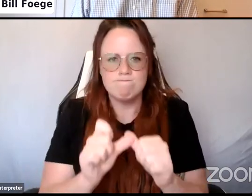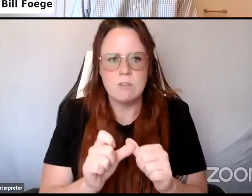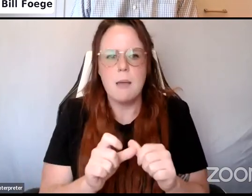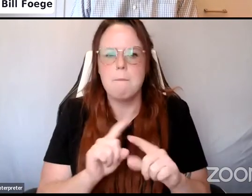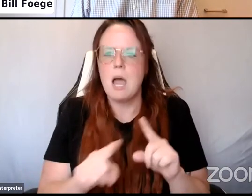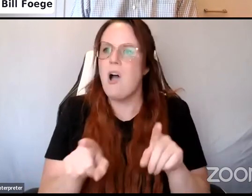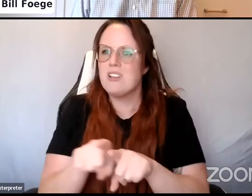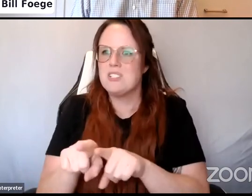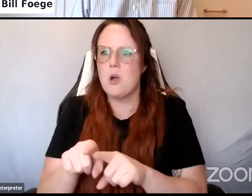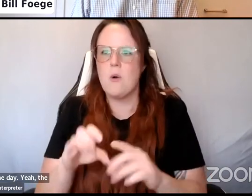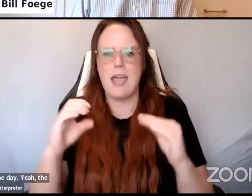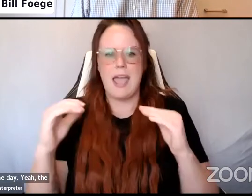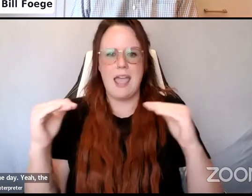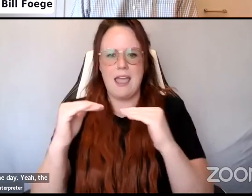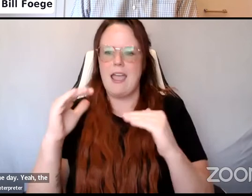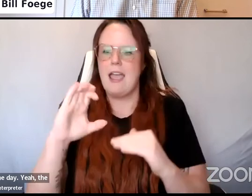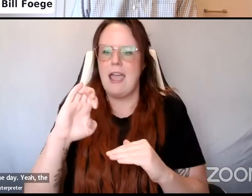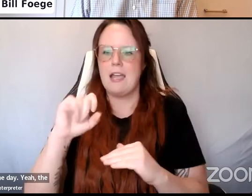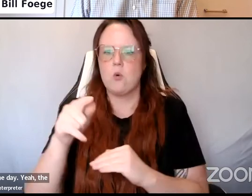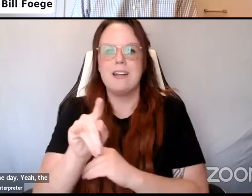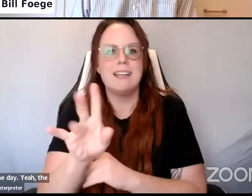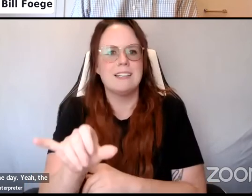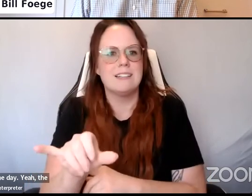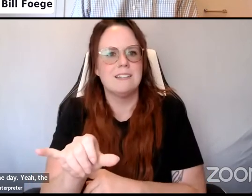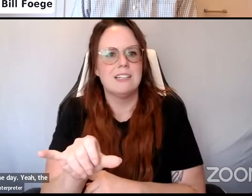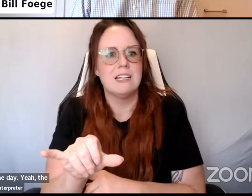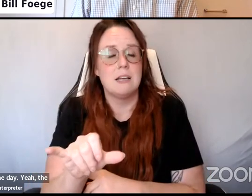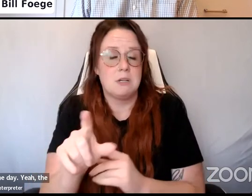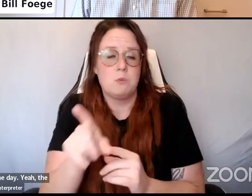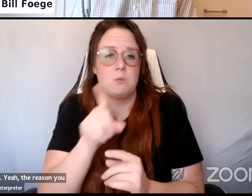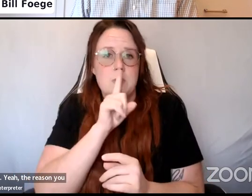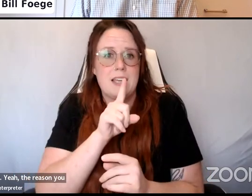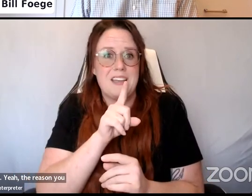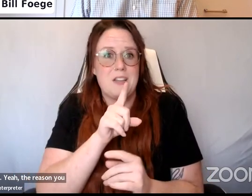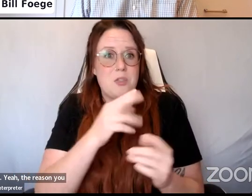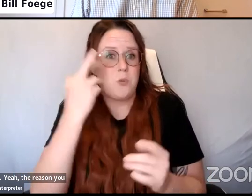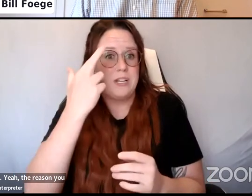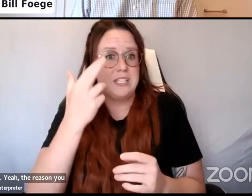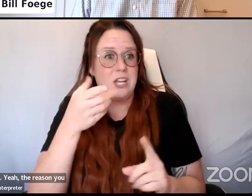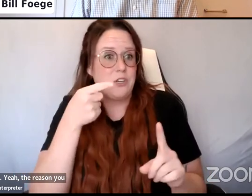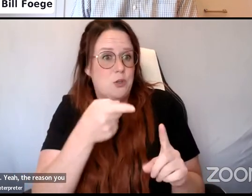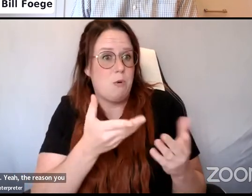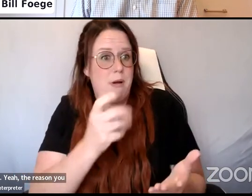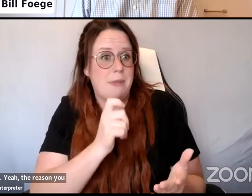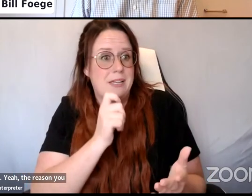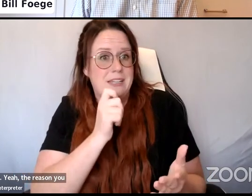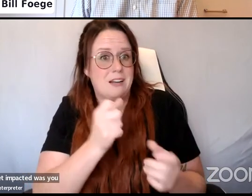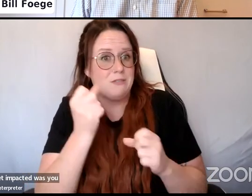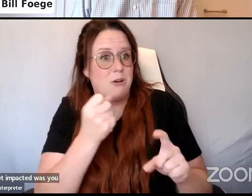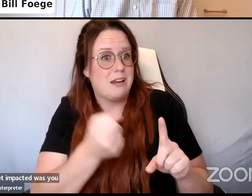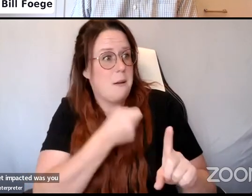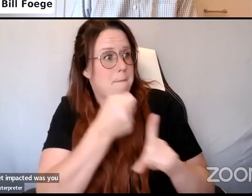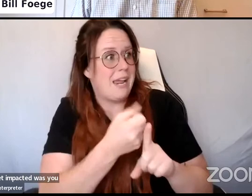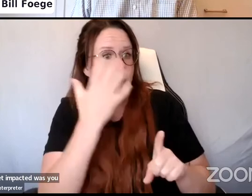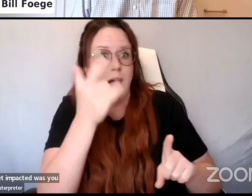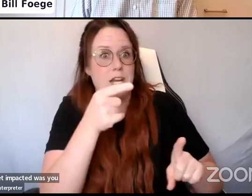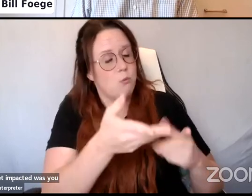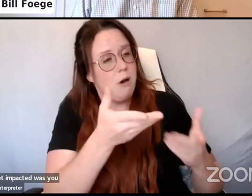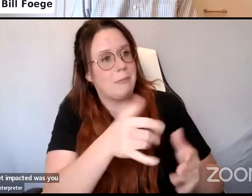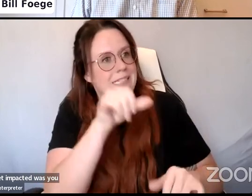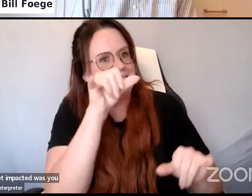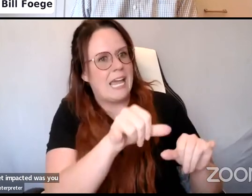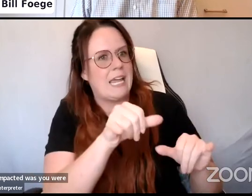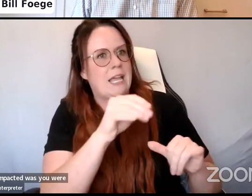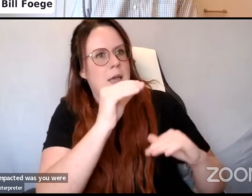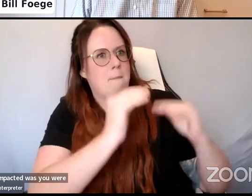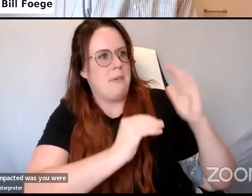you know the reason you probably were less likely to get impacted was you were probably staying in a